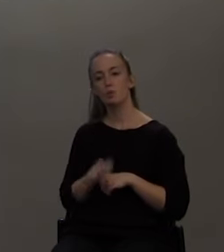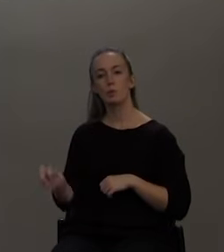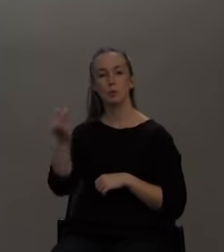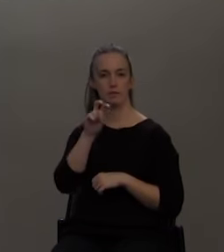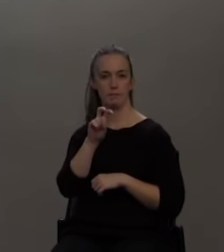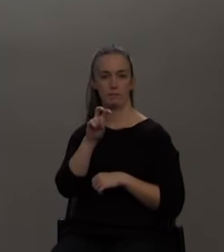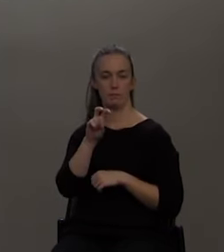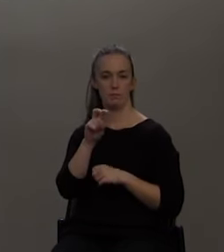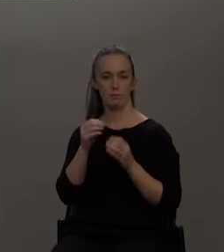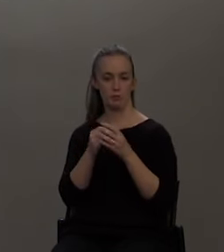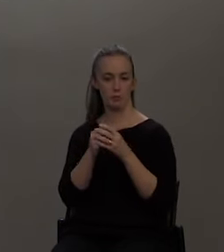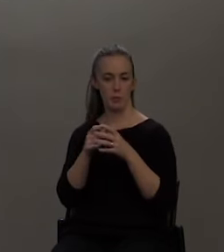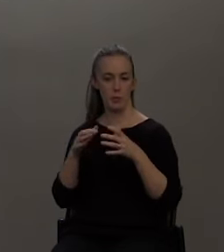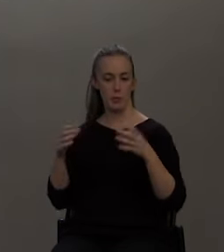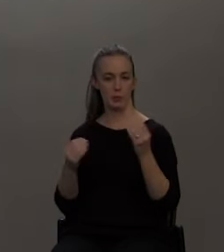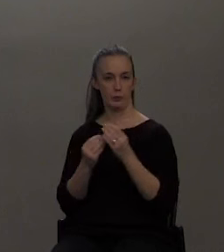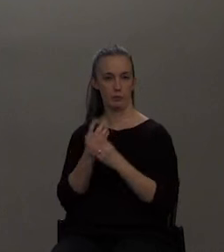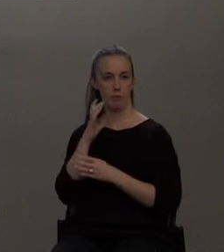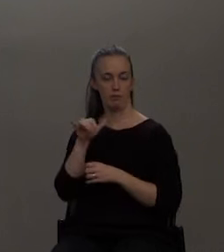in that area to add